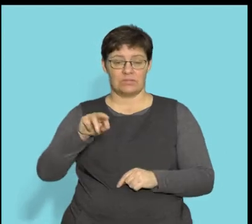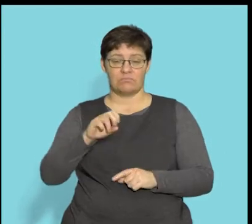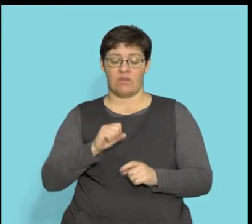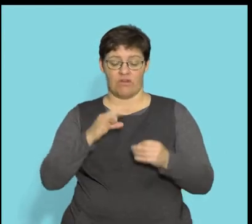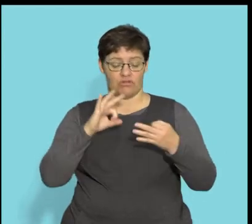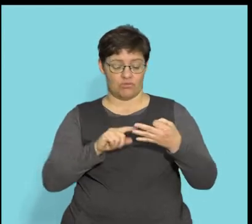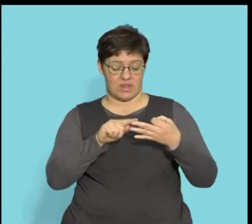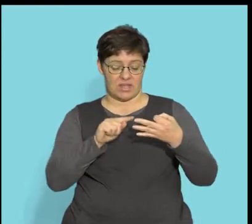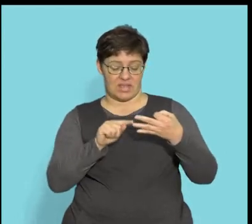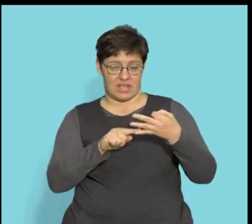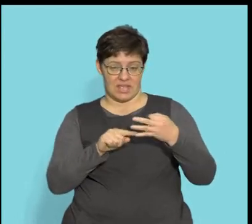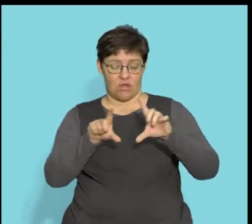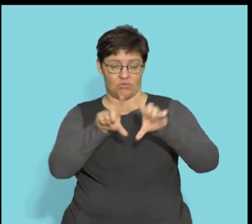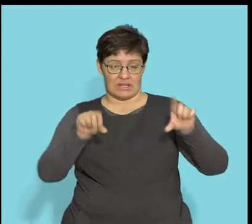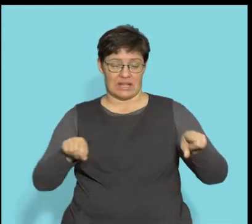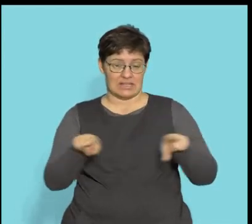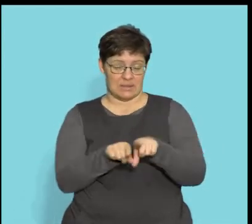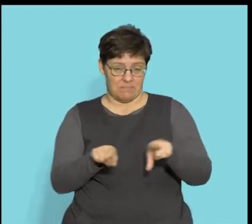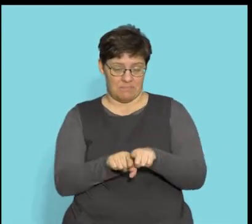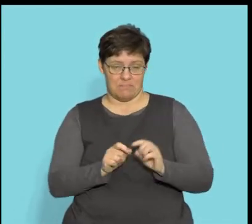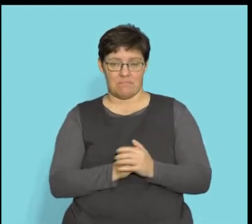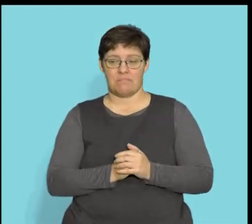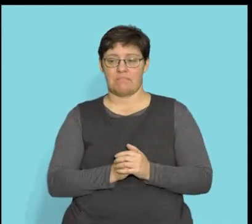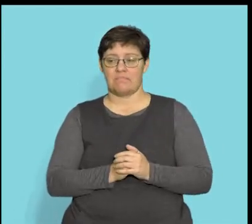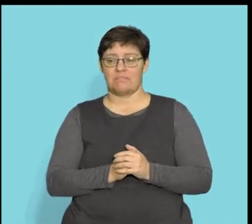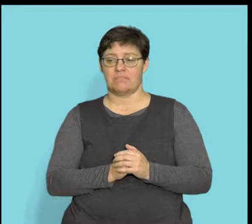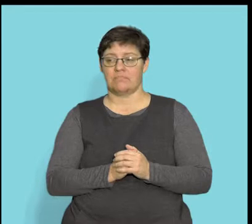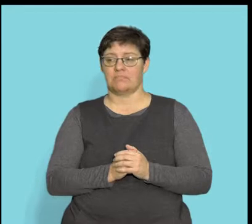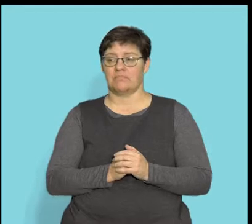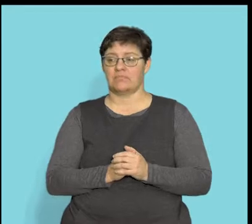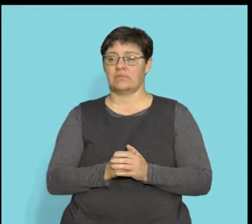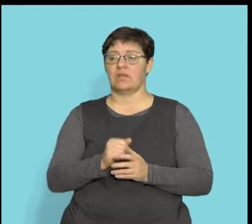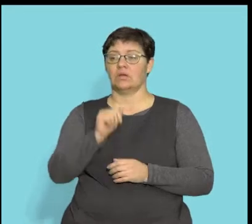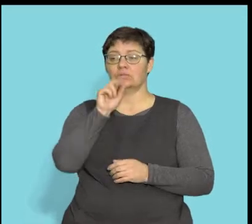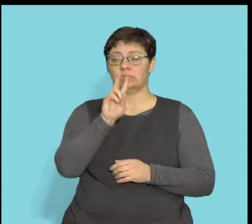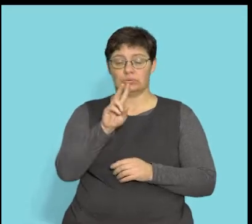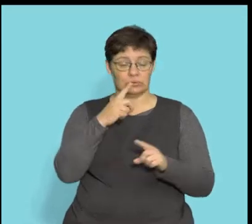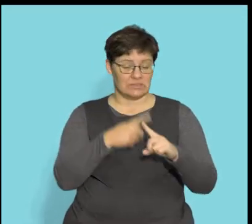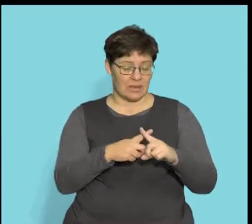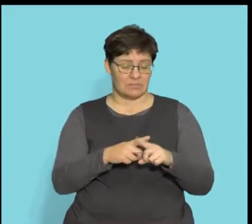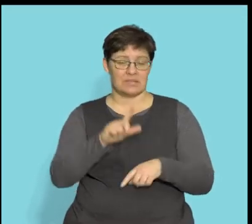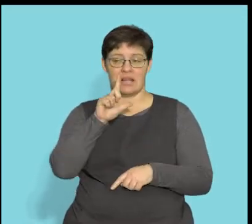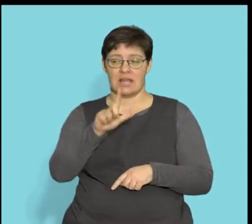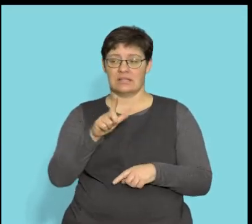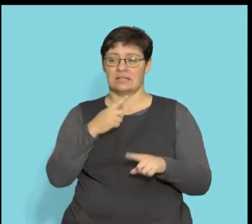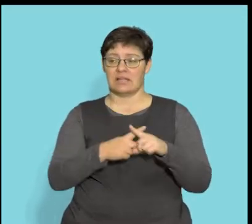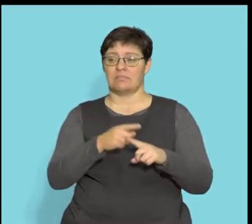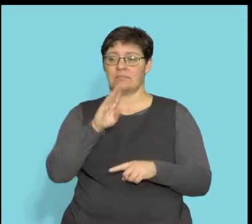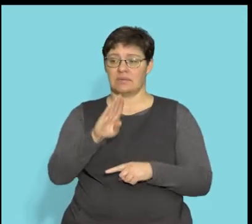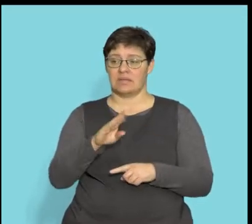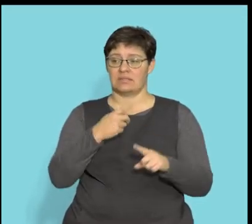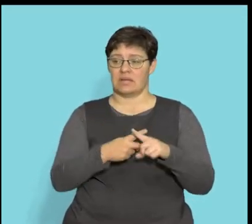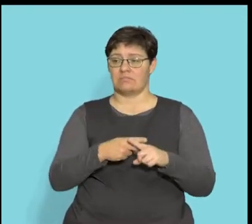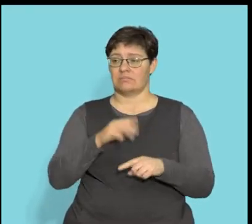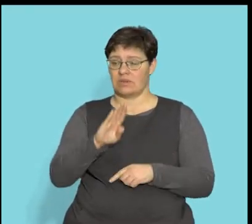equal rectangles, and I find the surface area by saying 2 times the length times the breadth plus